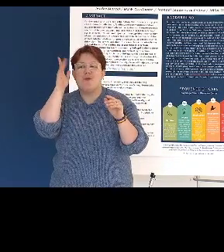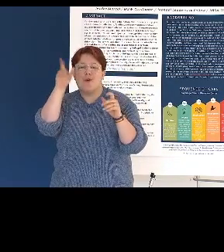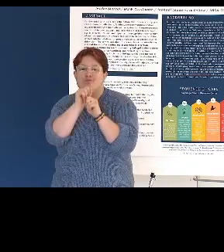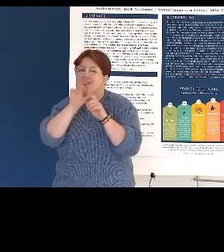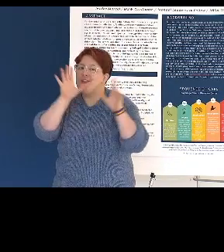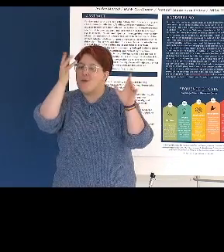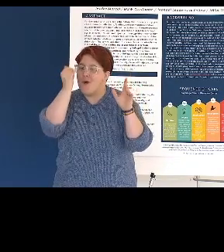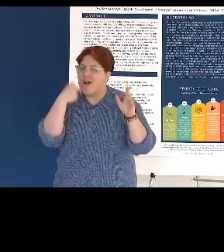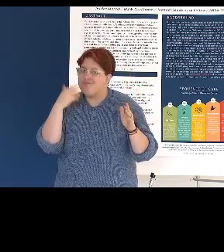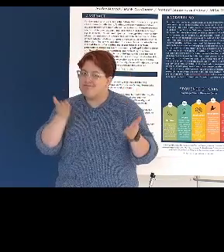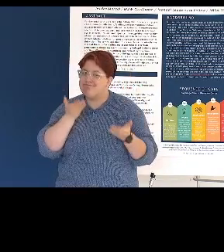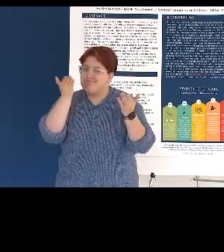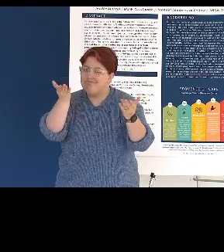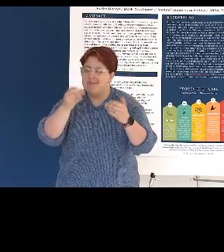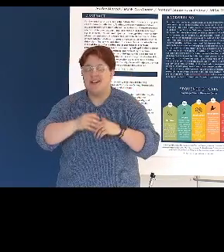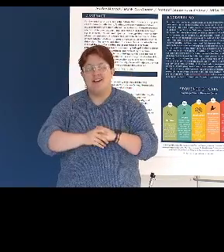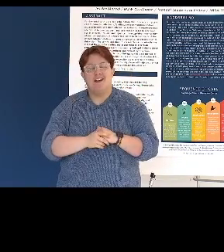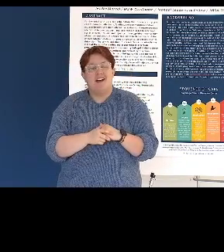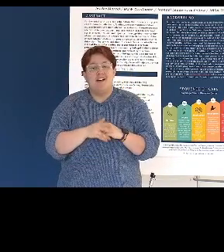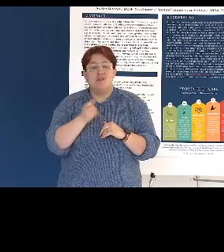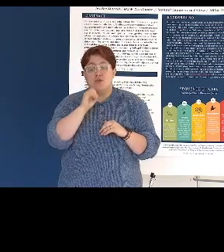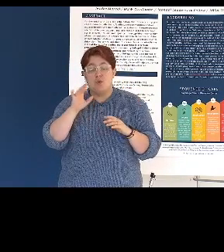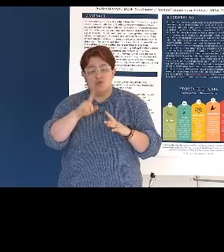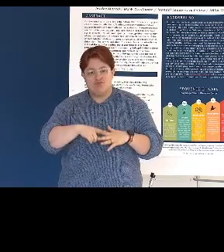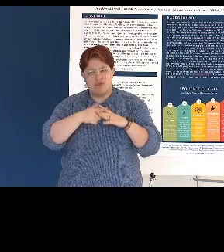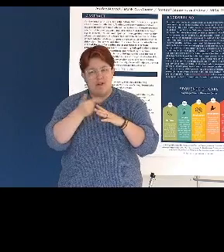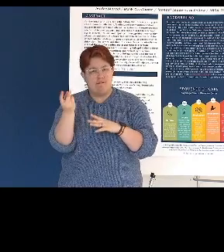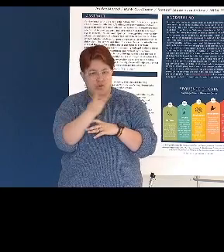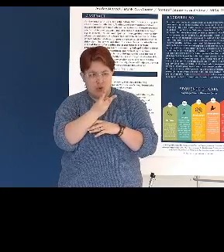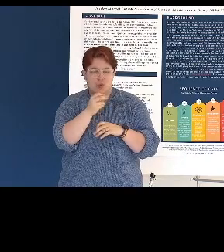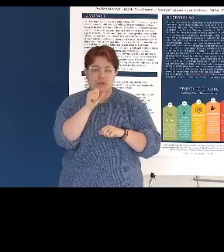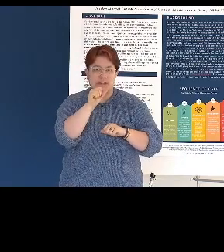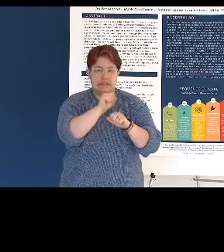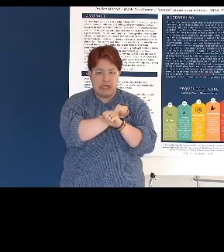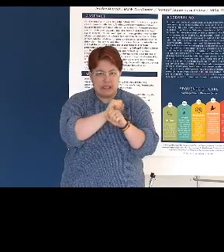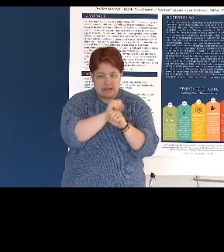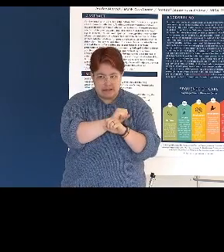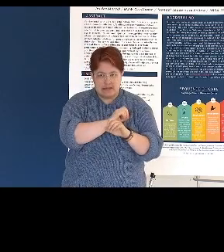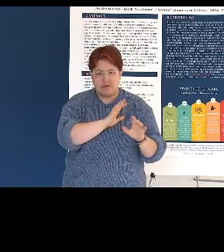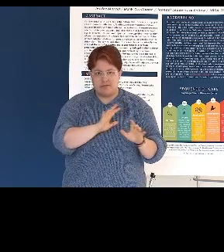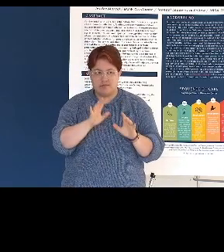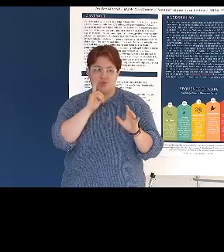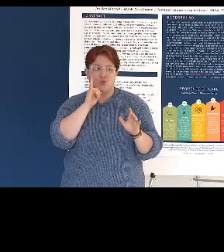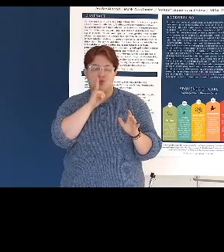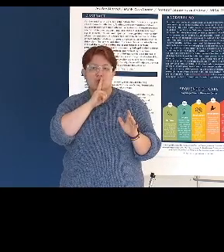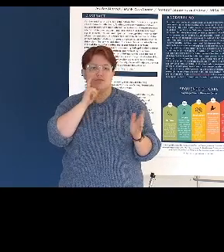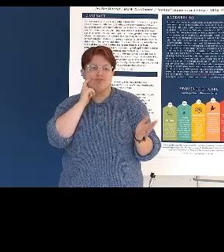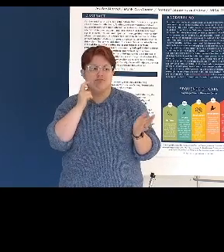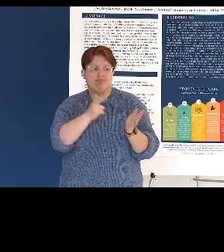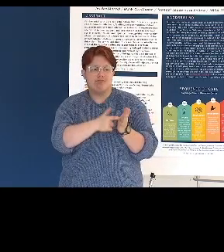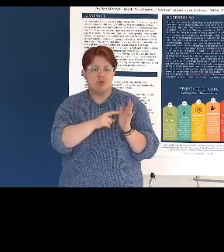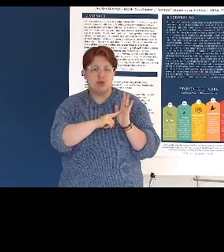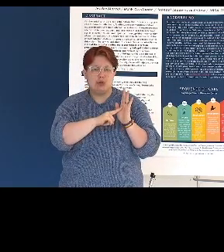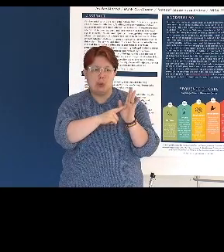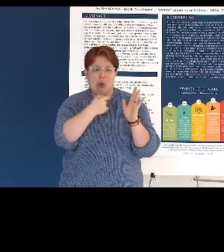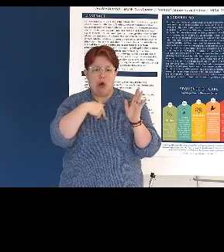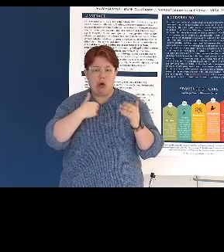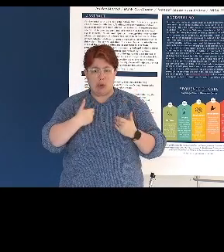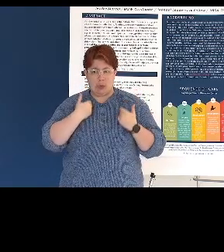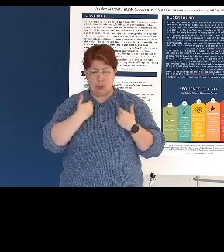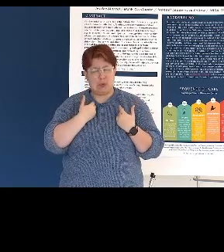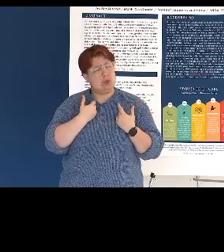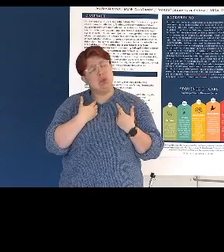suggest this. So just to start with a few statistics that really indicate how much our youth are suffering